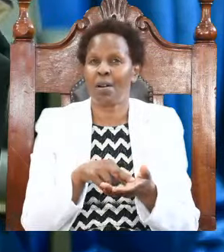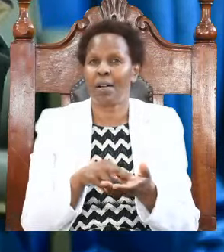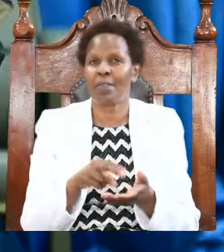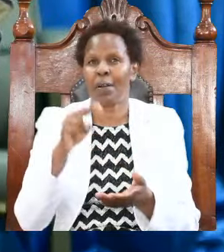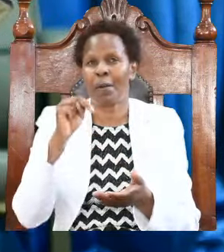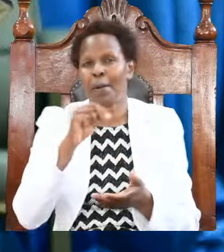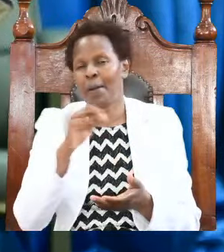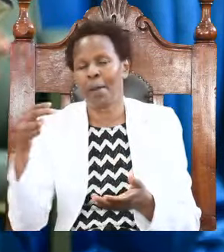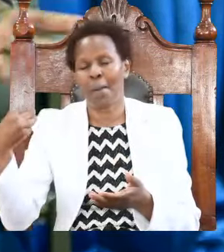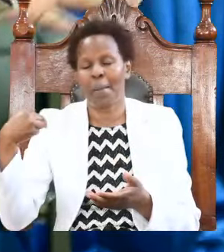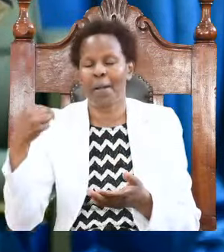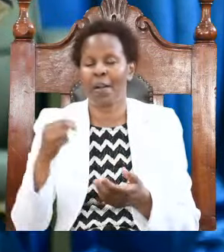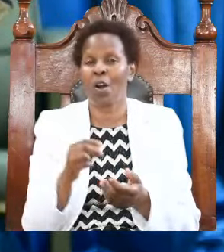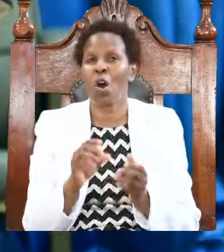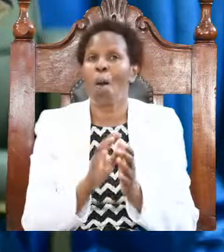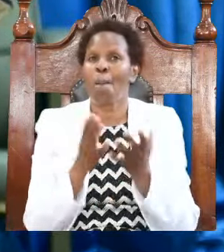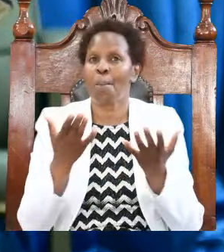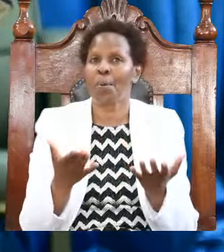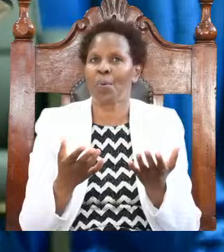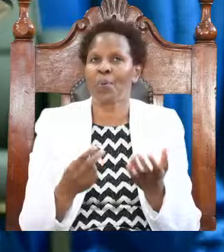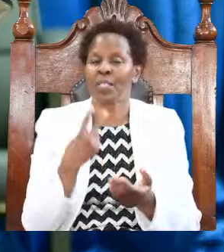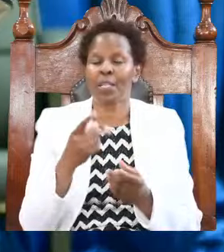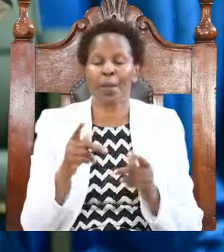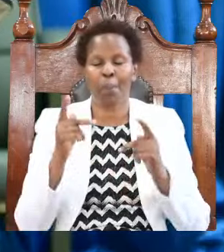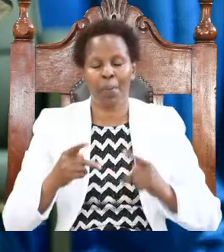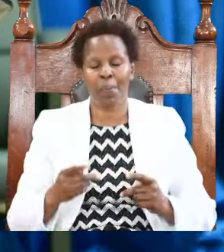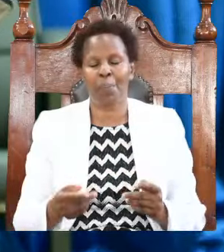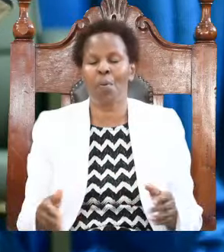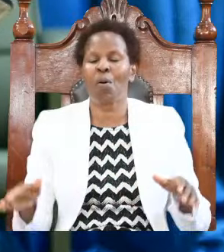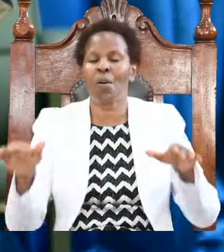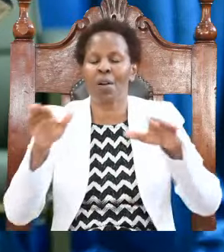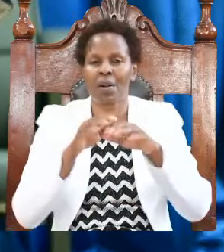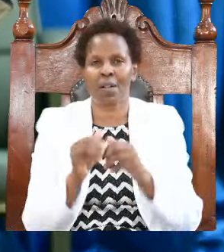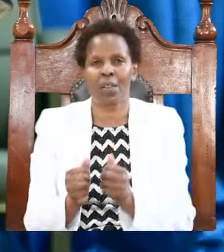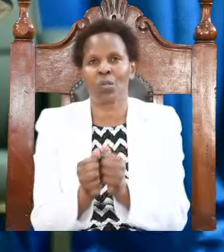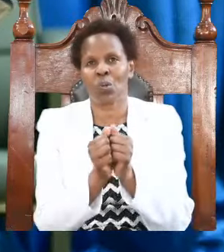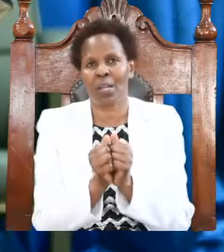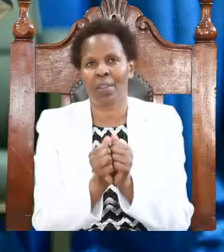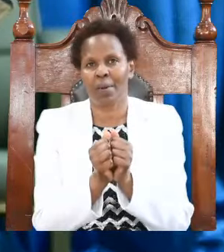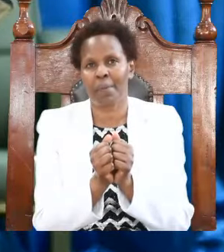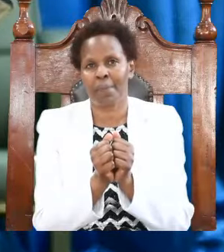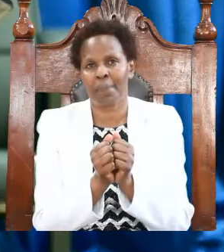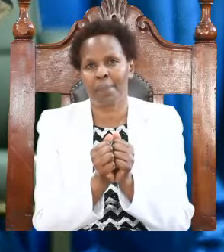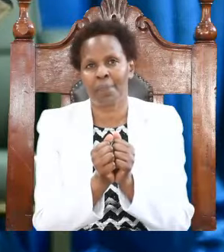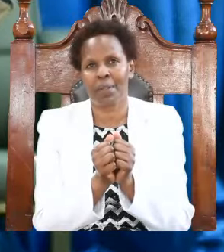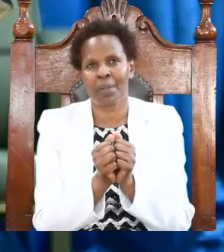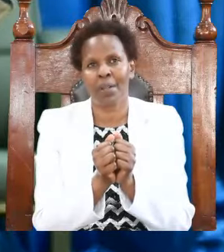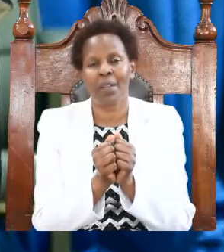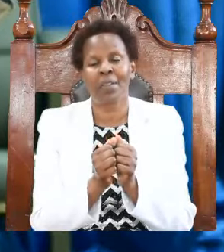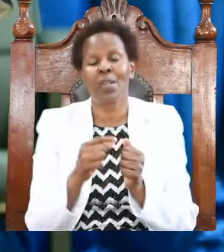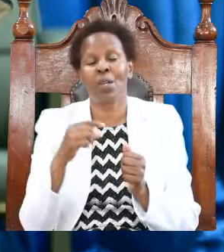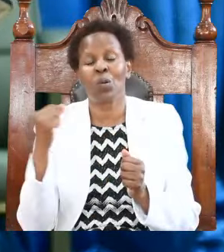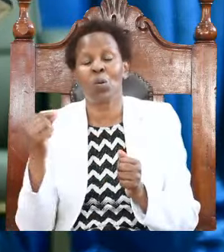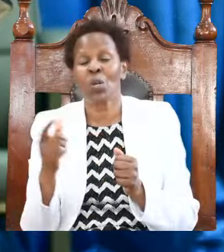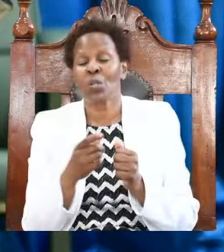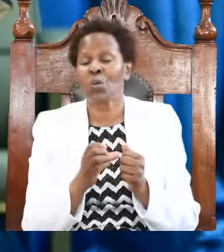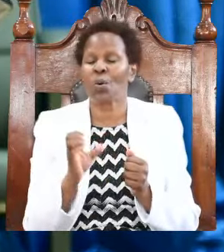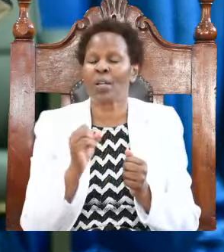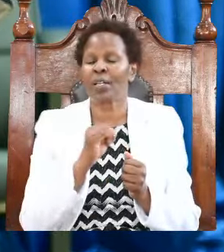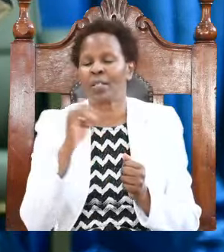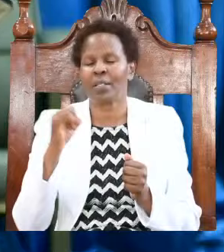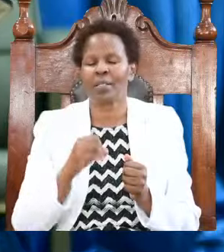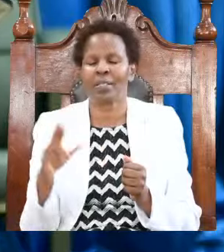Nehemiah, we see a people coming together. And in their coming together, they actually go to Ezra. They do